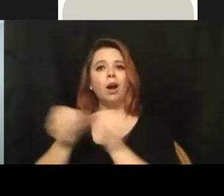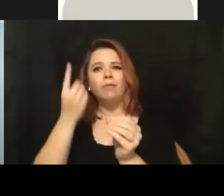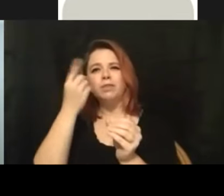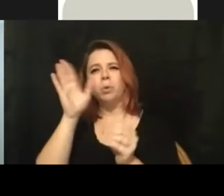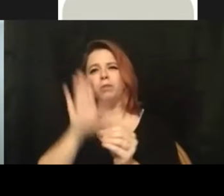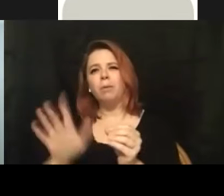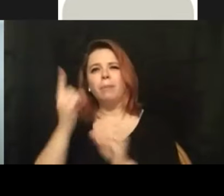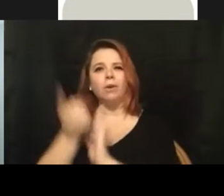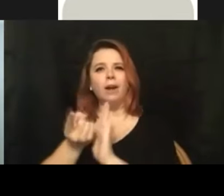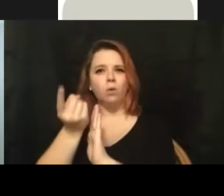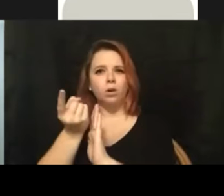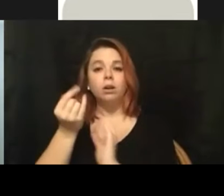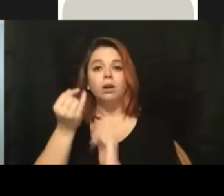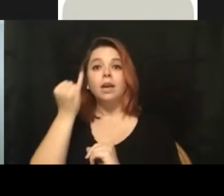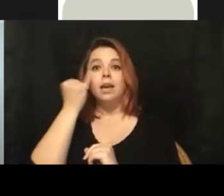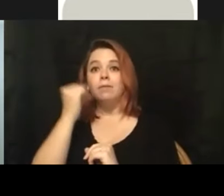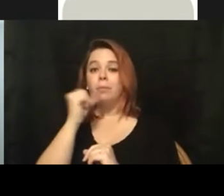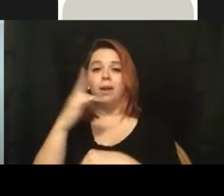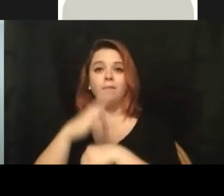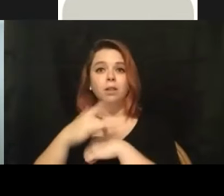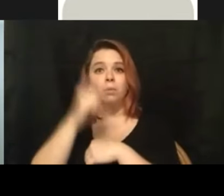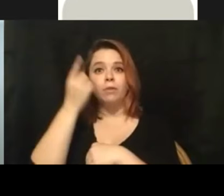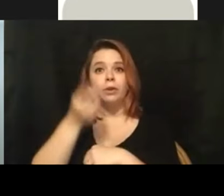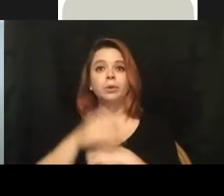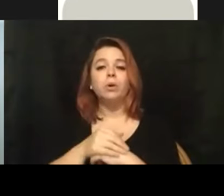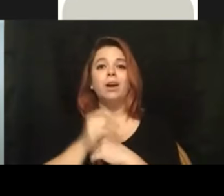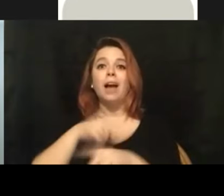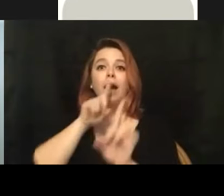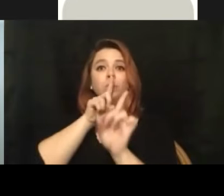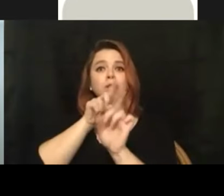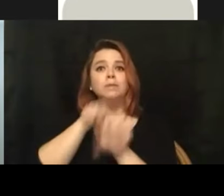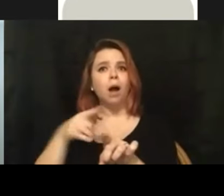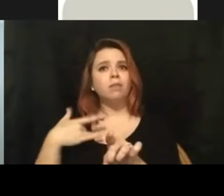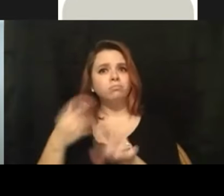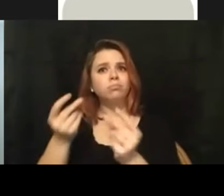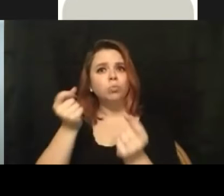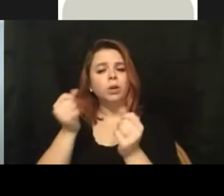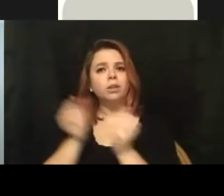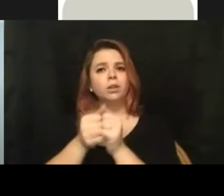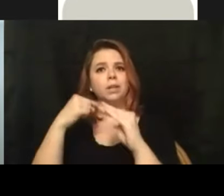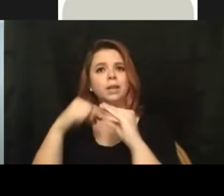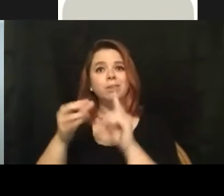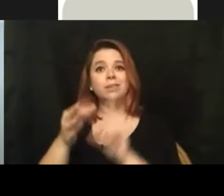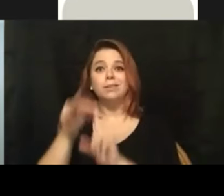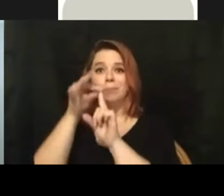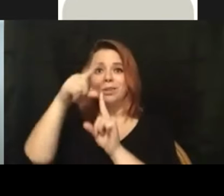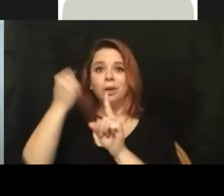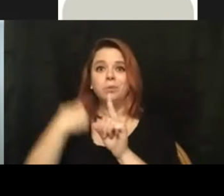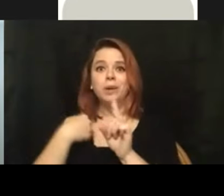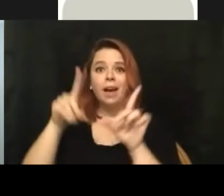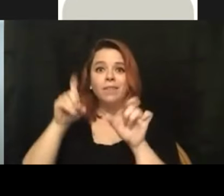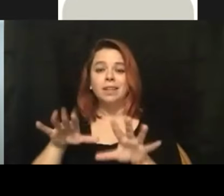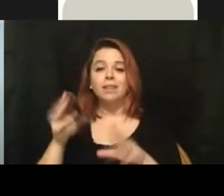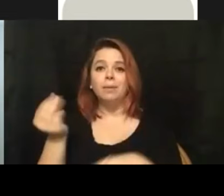If this time I'm not available for you, again, I respond very good at responding to emails, especially with a test on Monday. I don't have any big plans